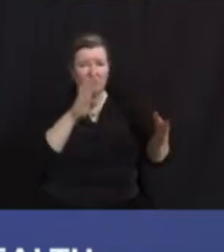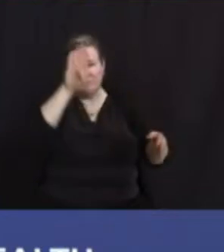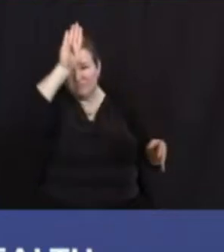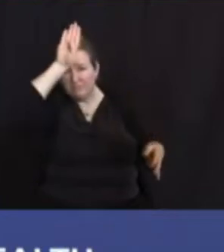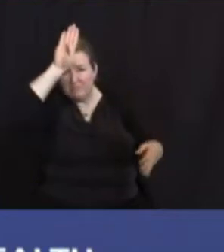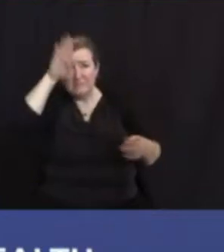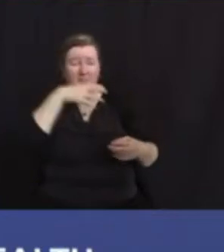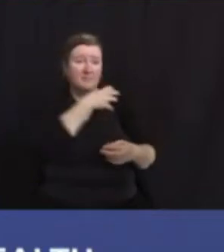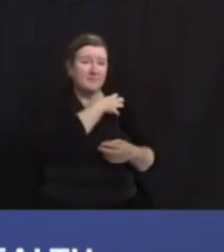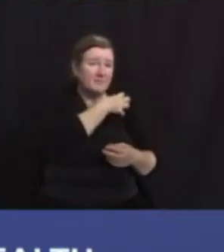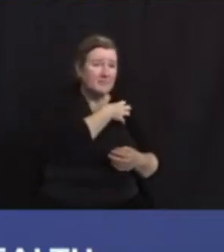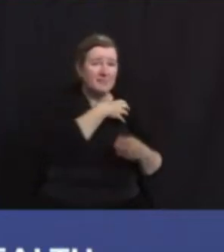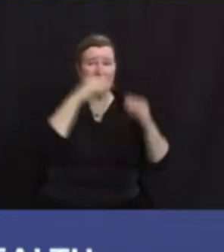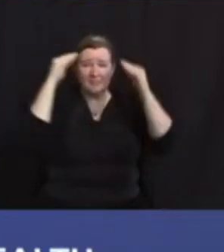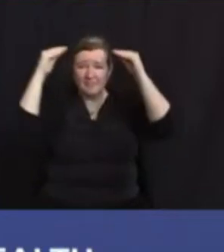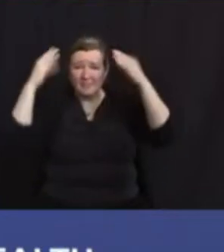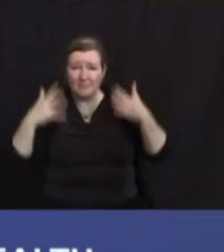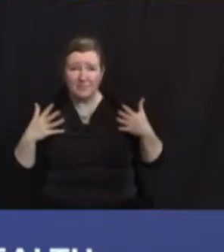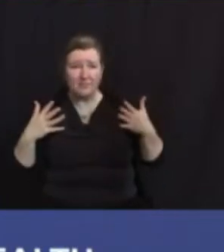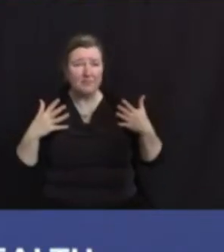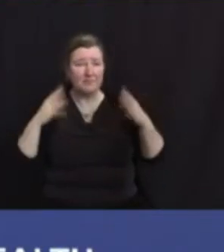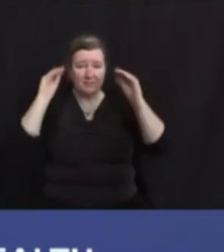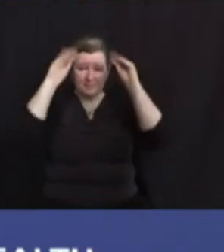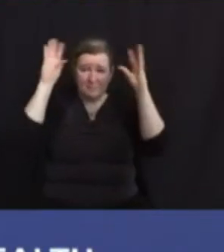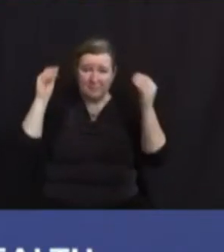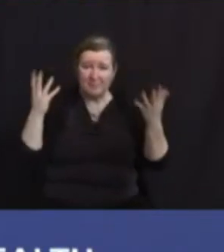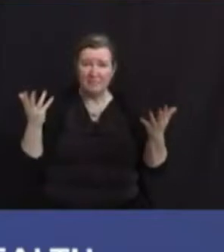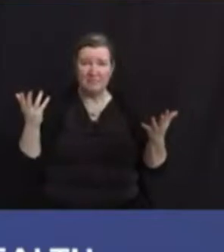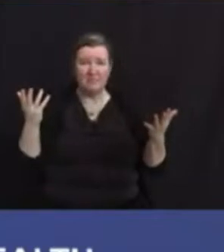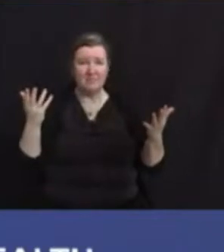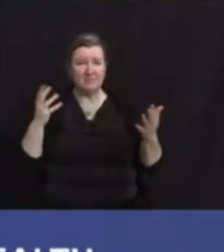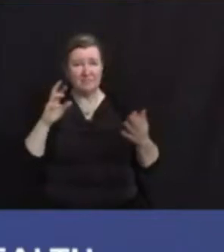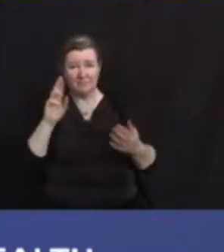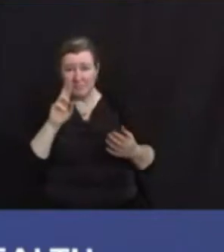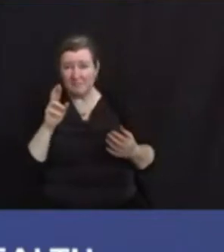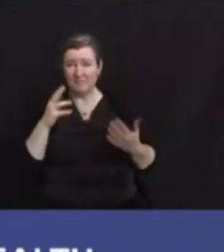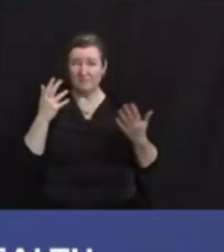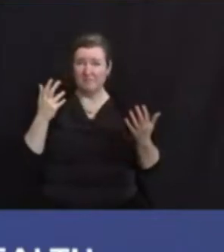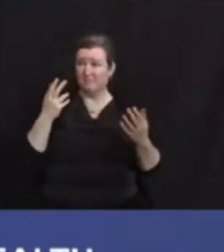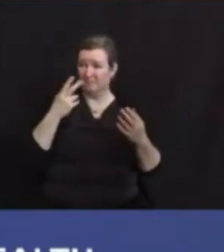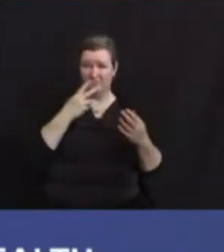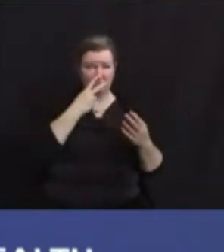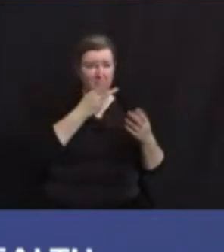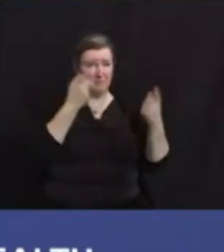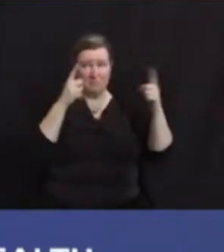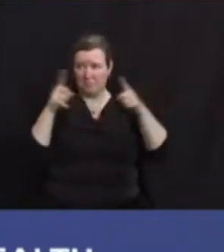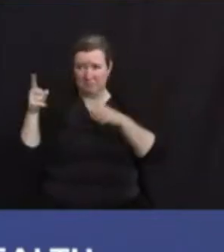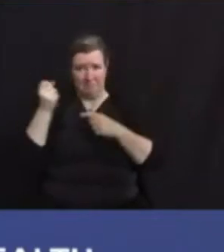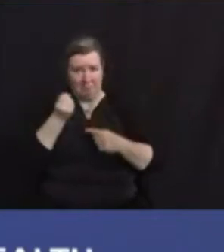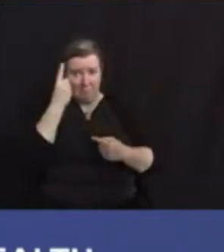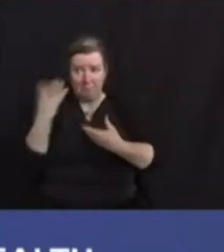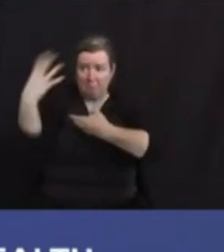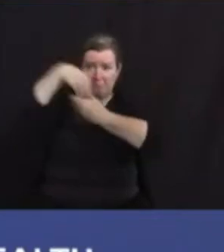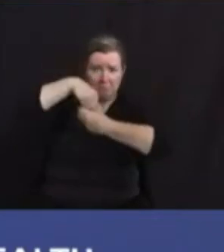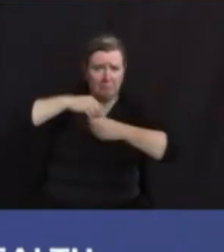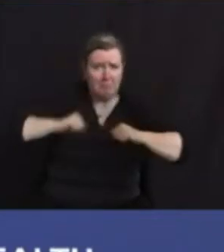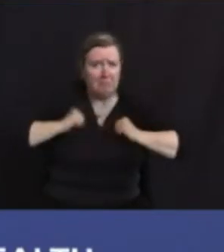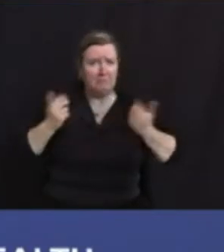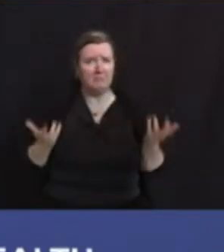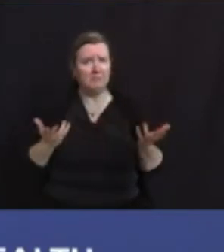EMS. I don't know what movie they're watching, but it is not the one that is playing out. I spoke to Speaker